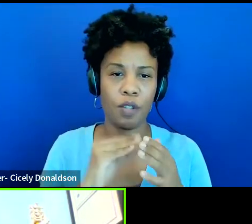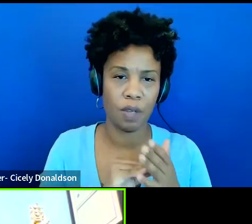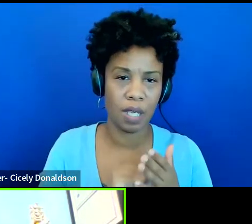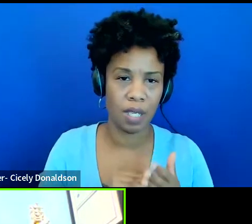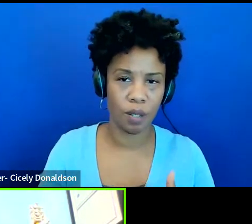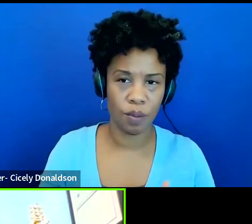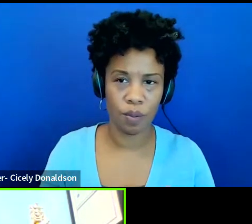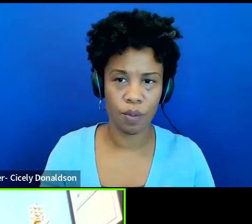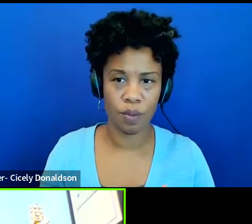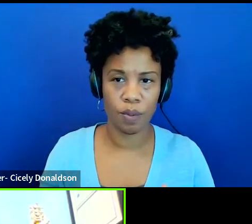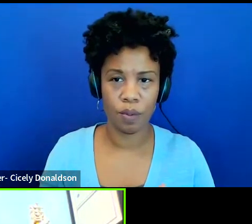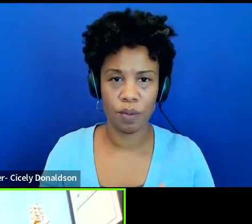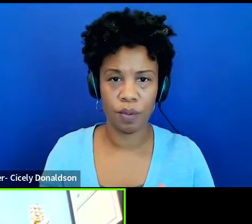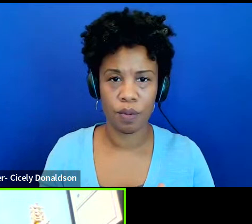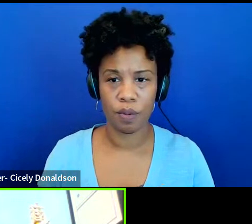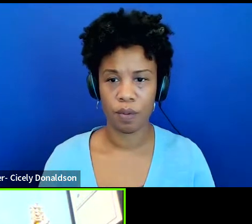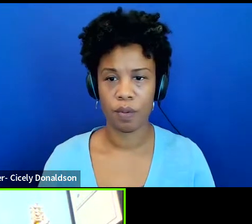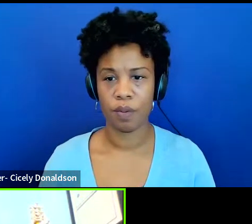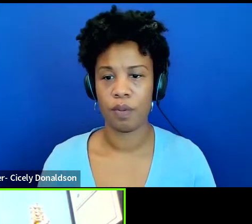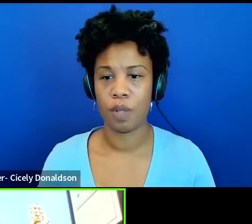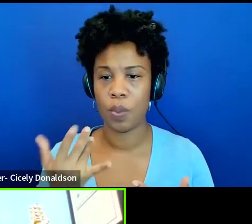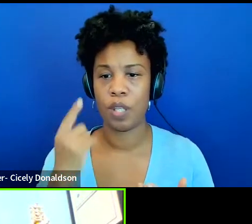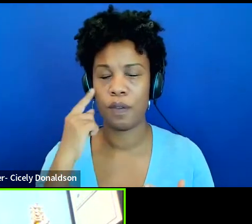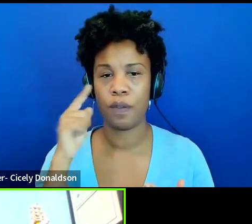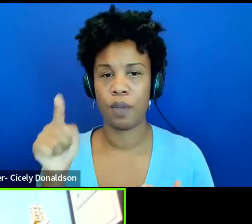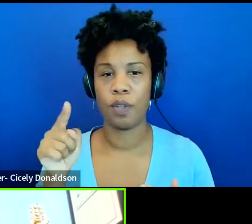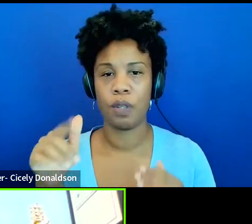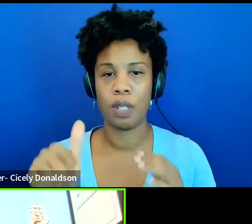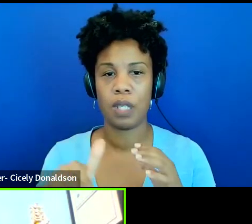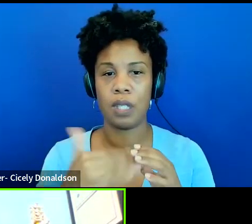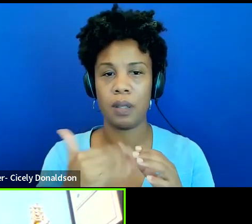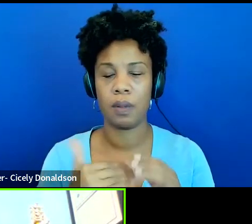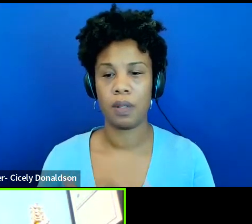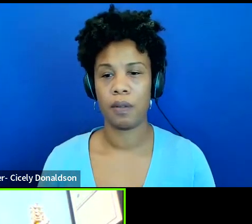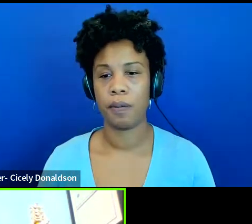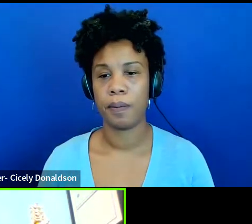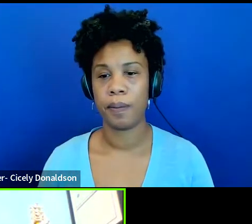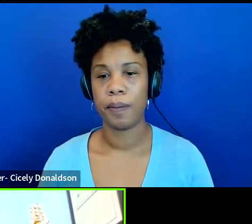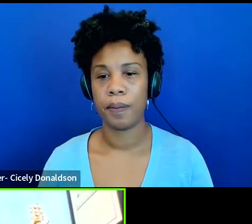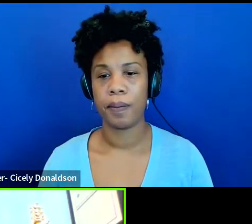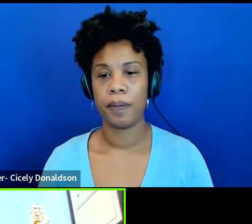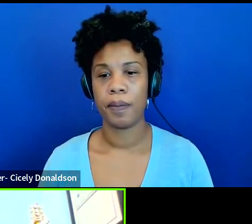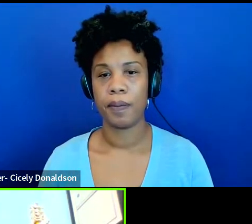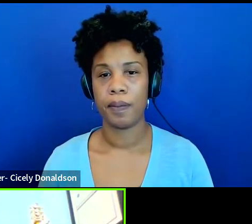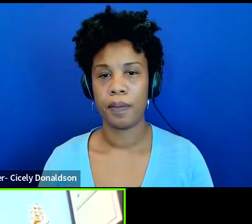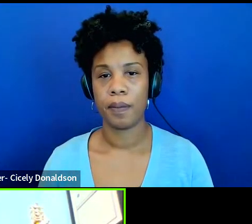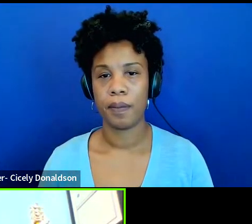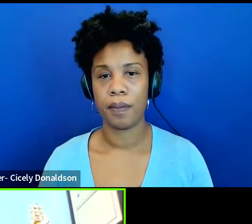I'm waiting for your email.